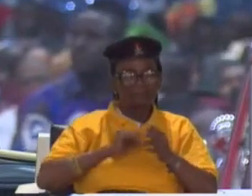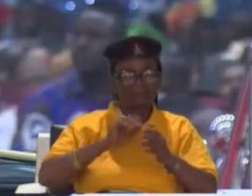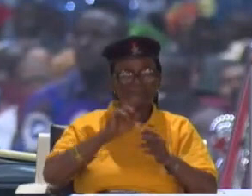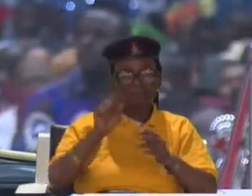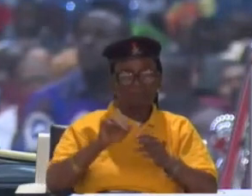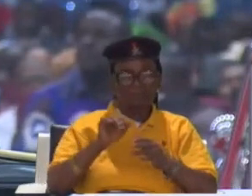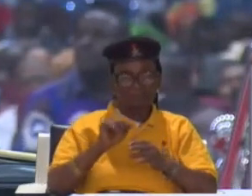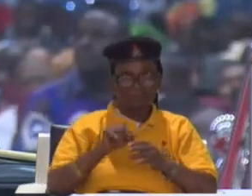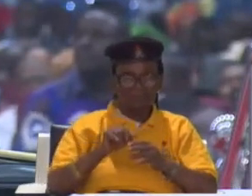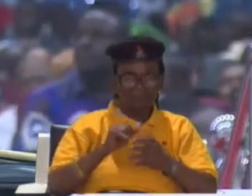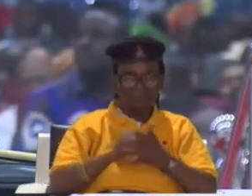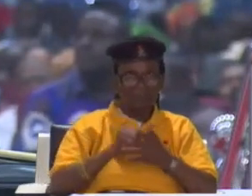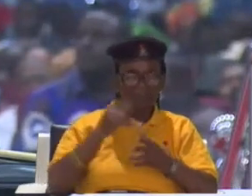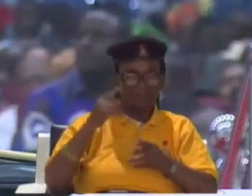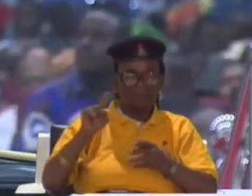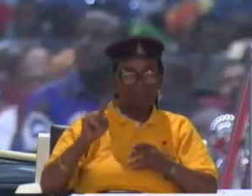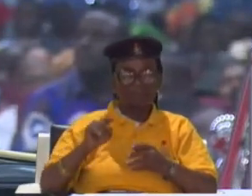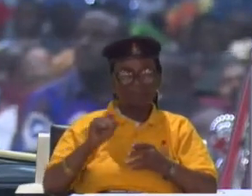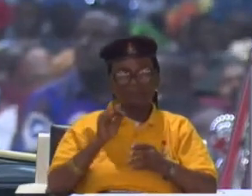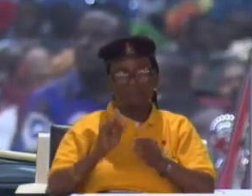It will go for pounded yam.